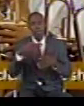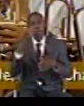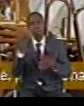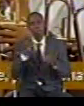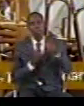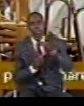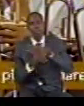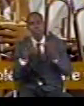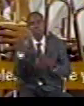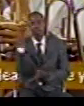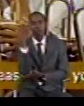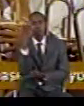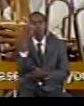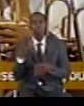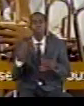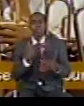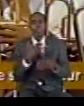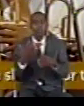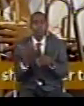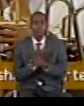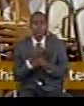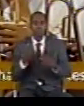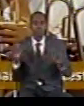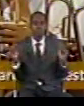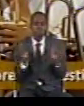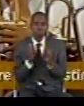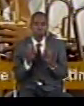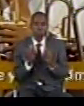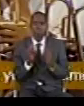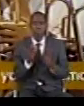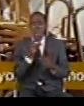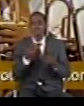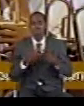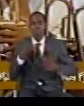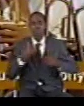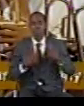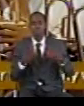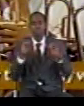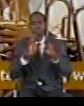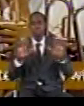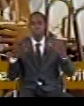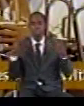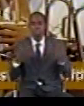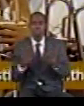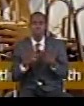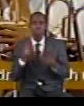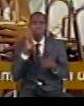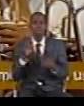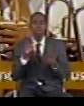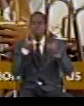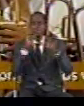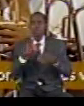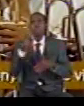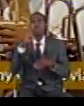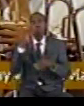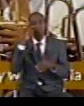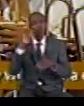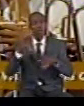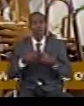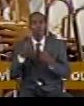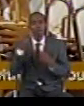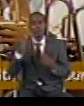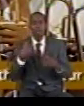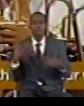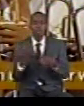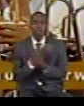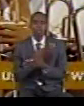out to take a bath with cold water, and there was nothing that happened to her. She wants to bless God for how God has taken away her challenges, and